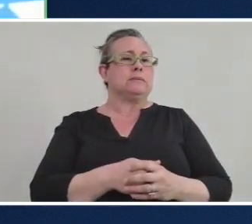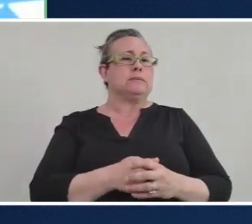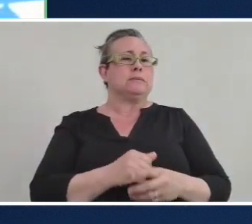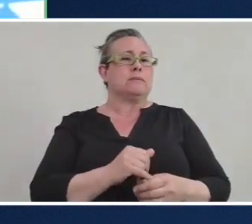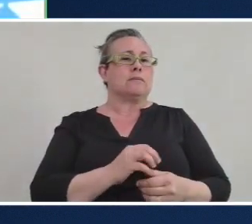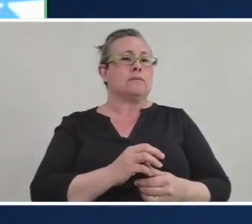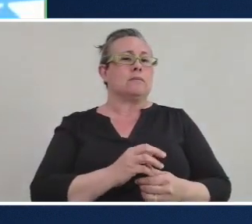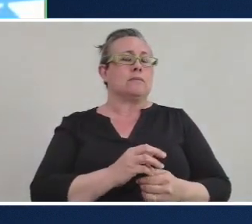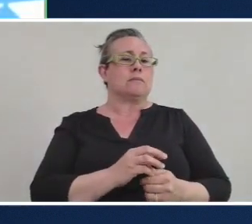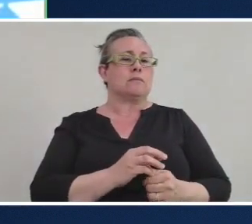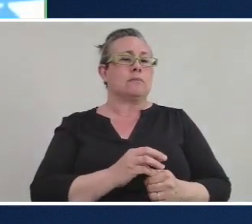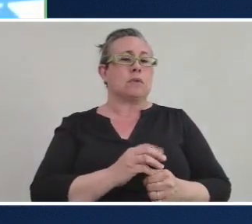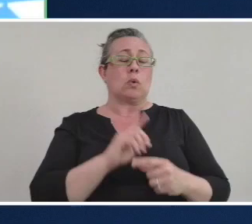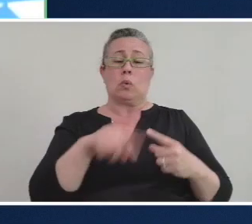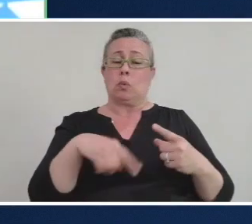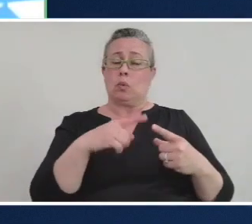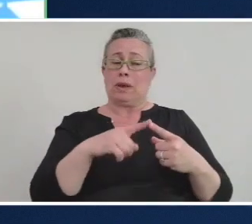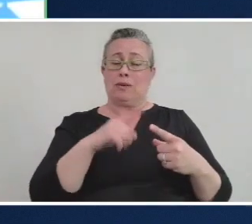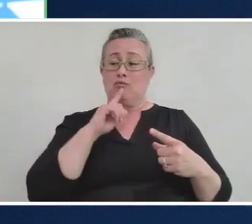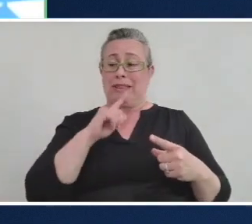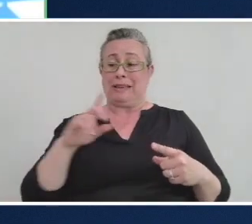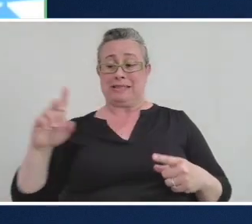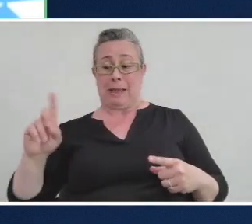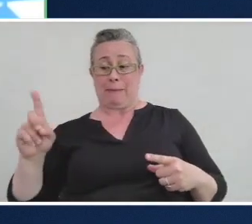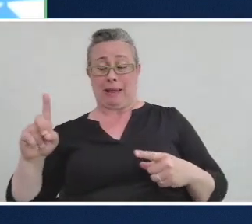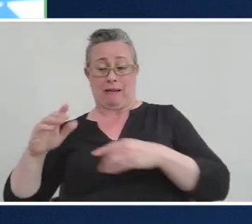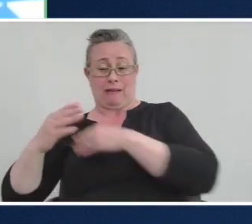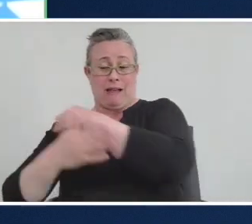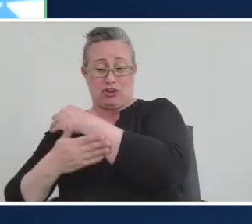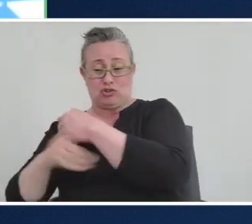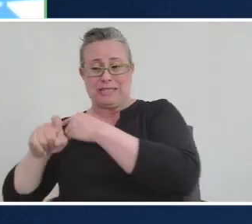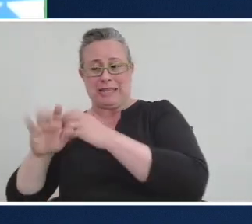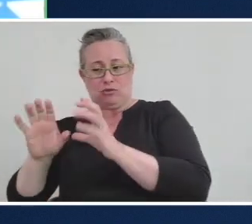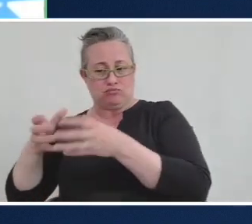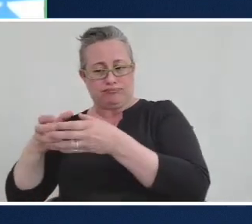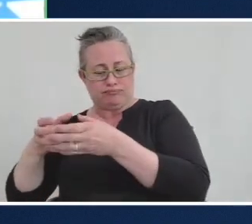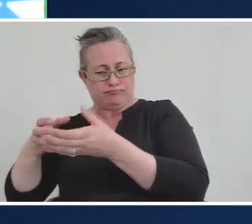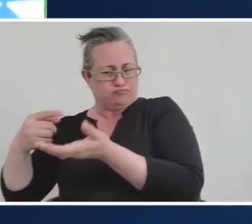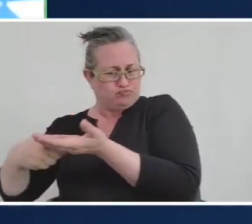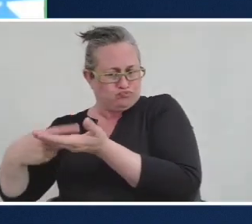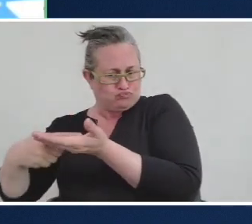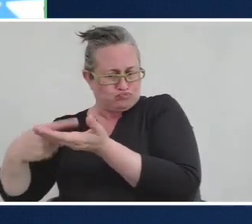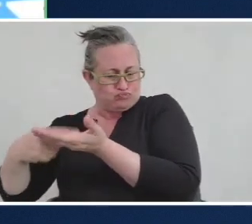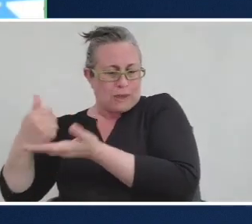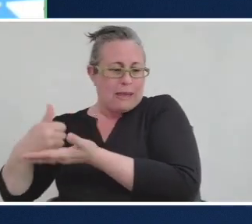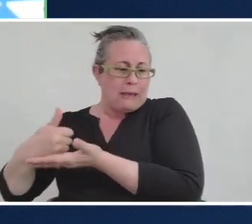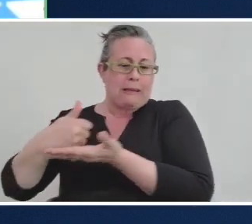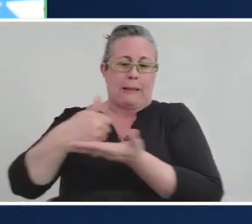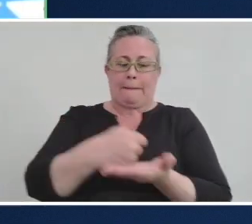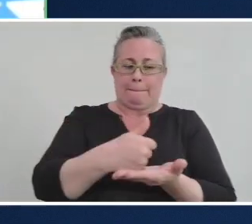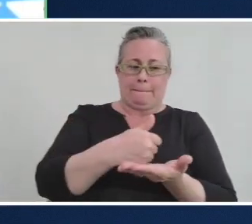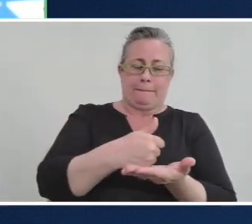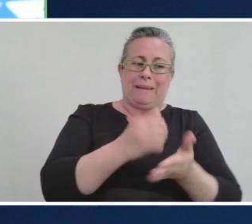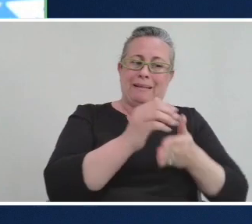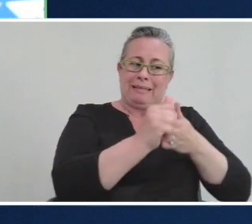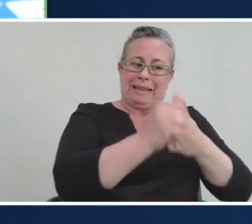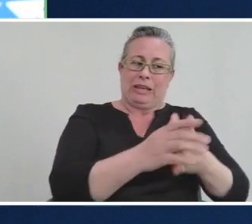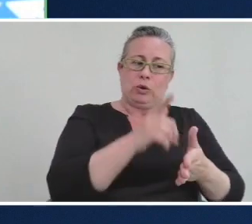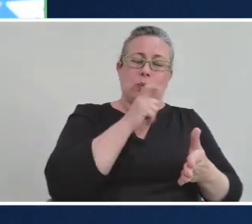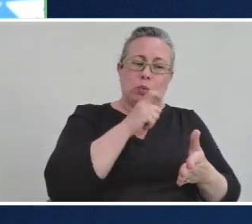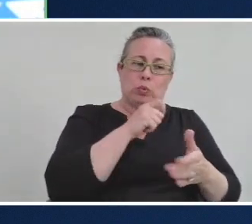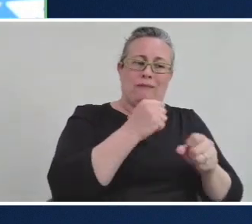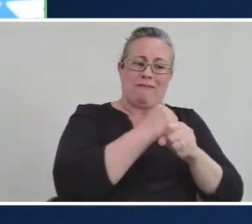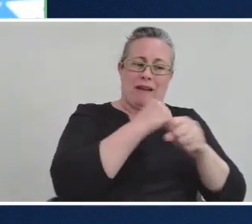really the democratic nations need to get together and help the leaders that are fighting for freedom and fighting